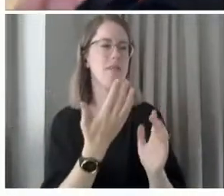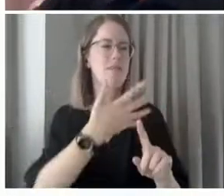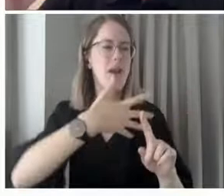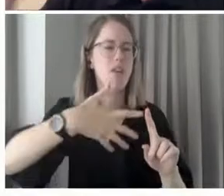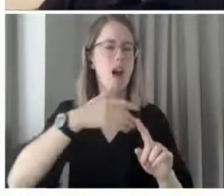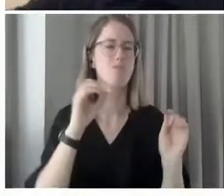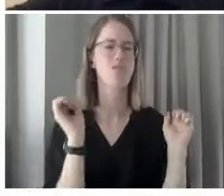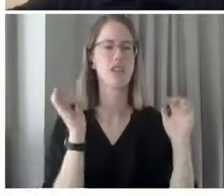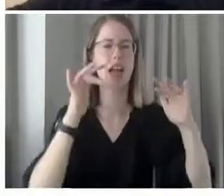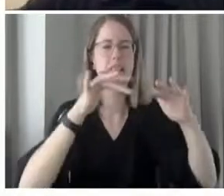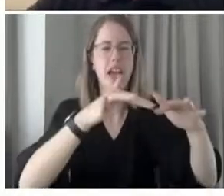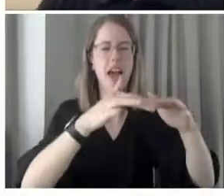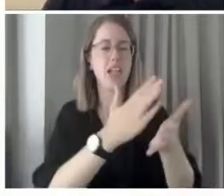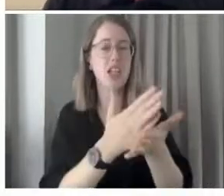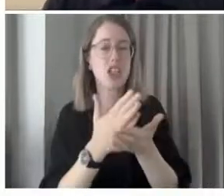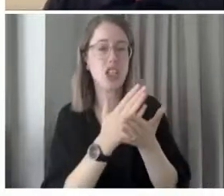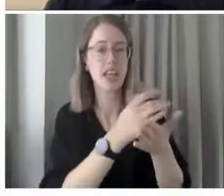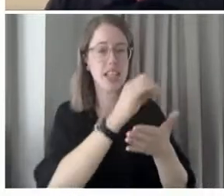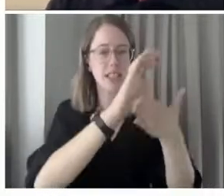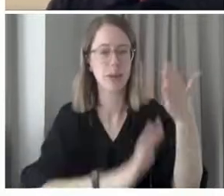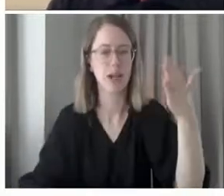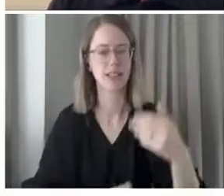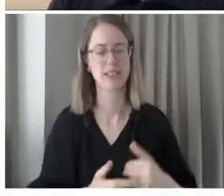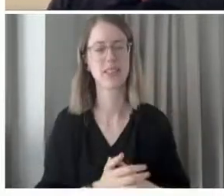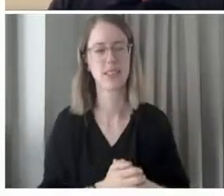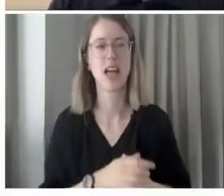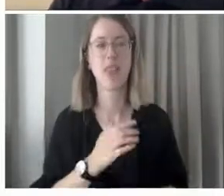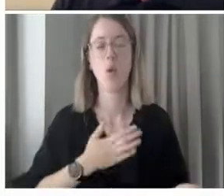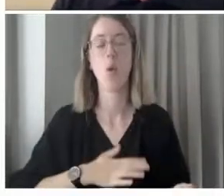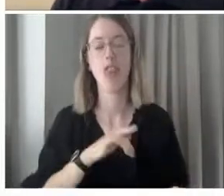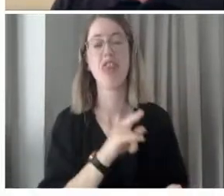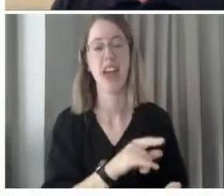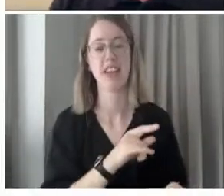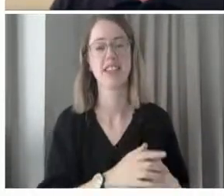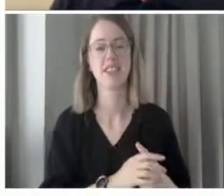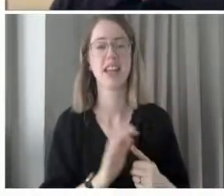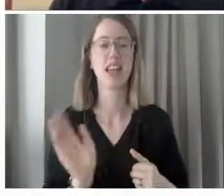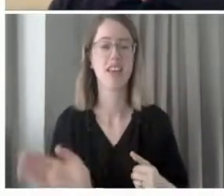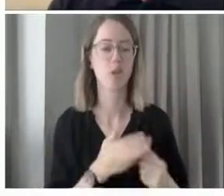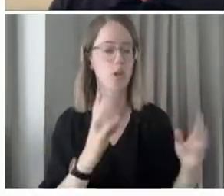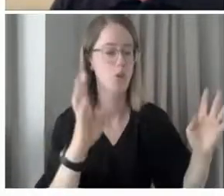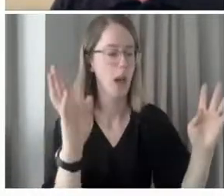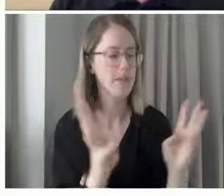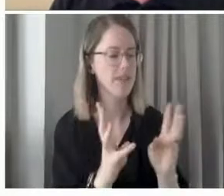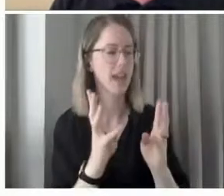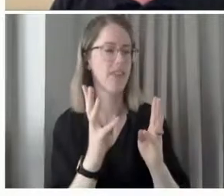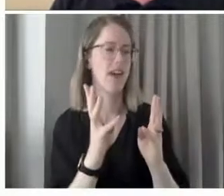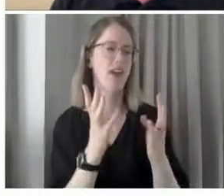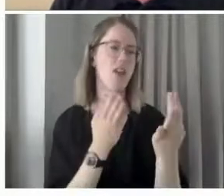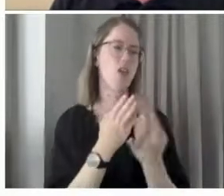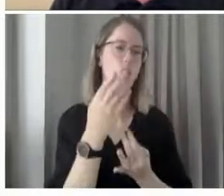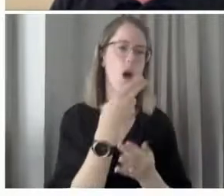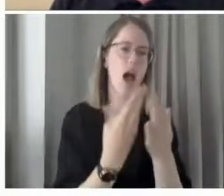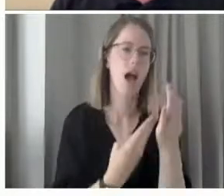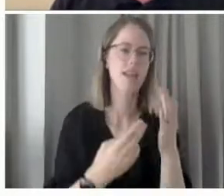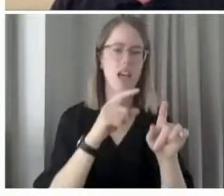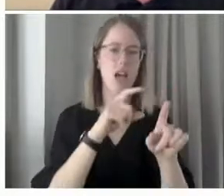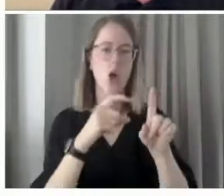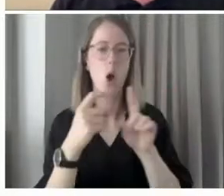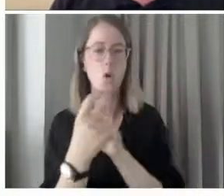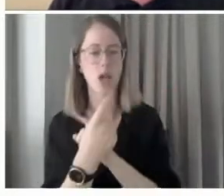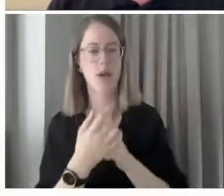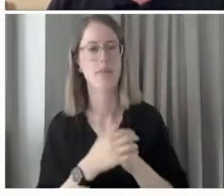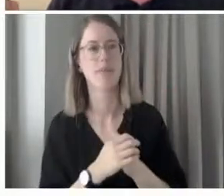is just in a shared experience. So that's what they want. They want everyone to come together through arts and culture, and